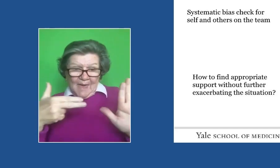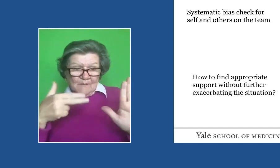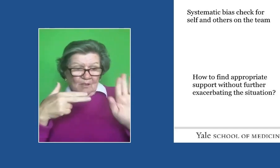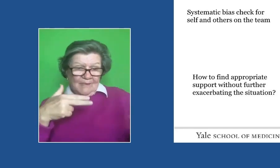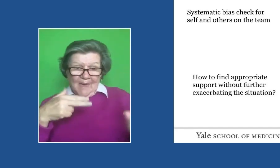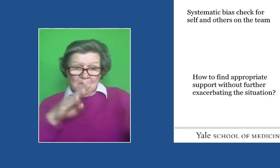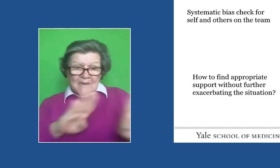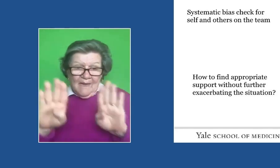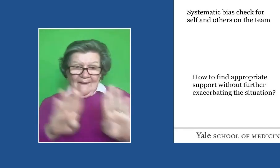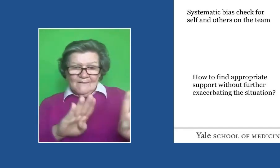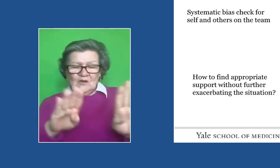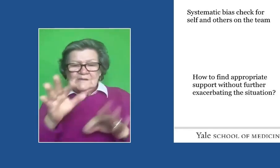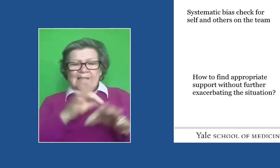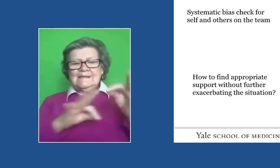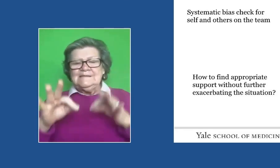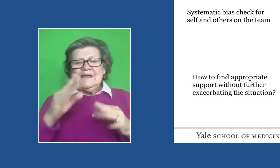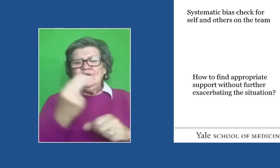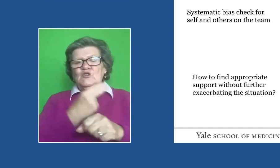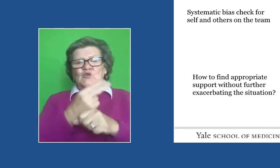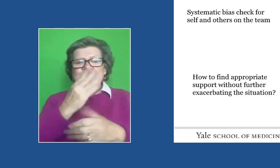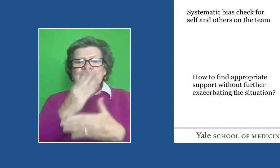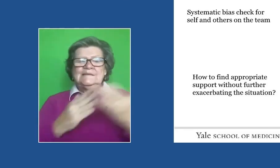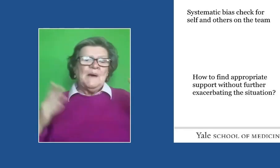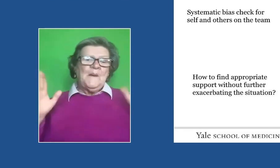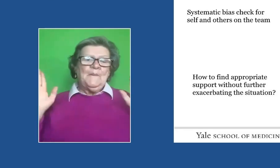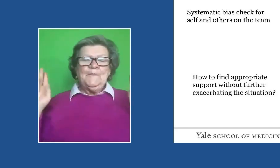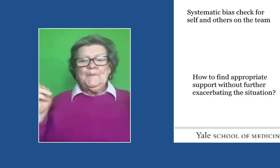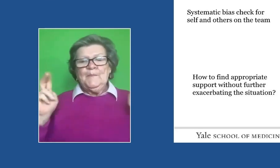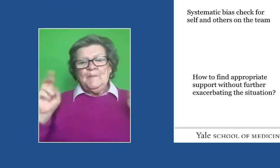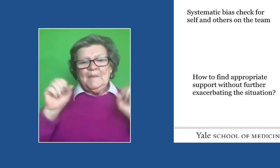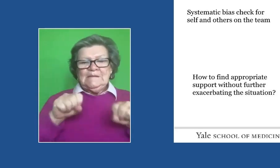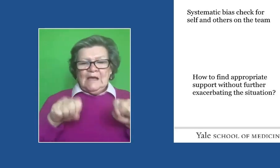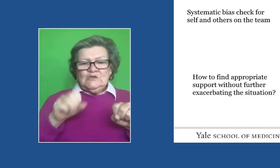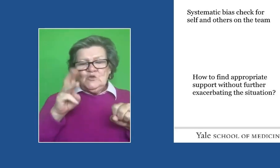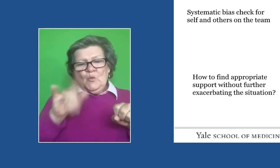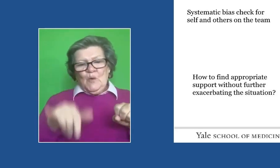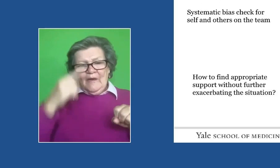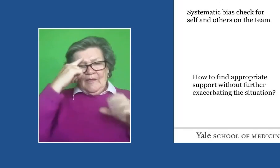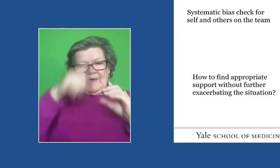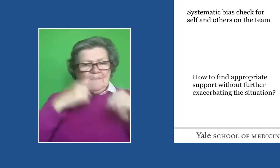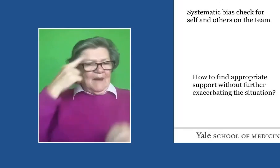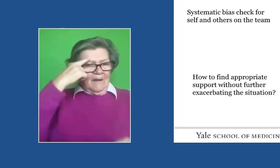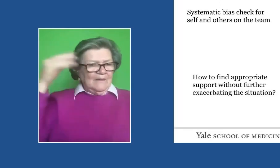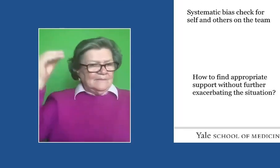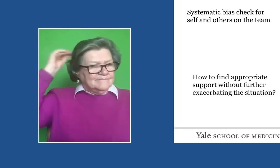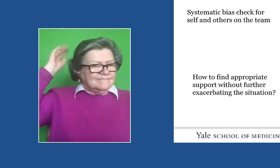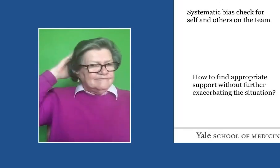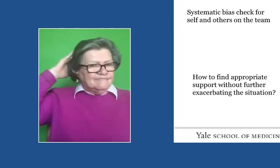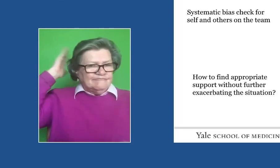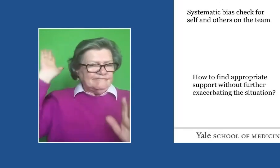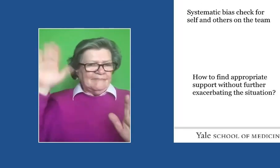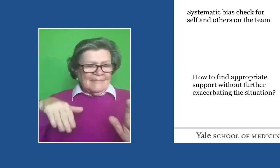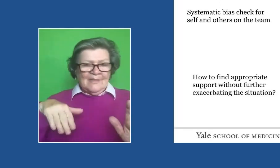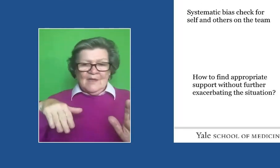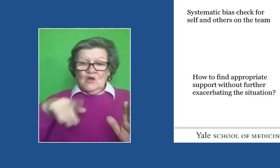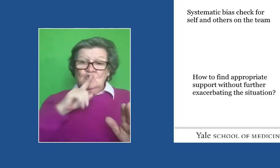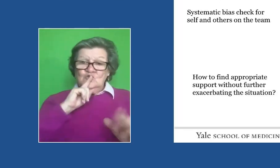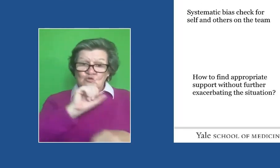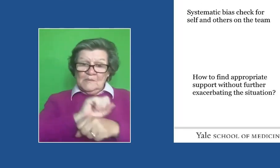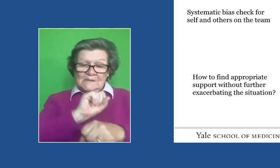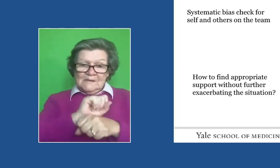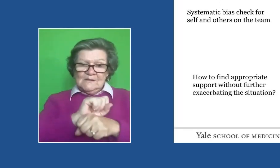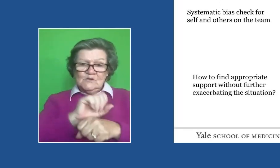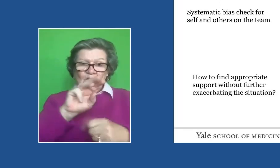are rather than using some potential ways to think about it in a subconscious way? Are there ways in which